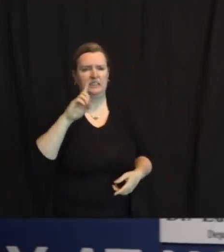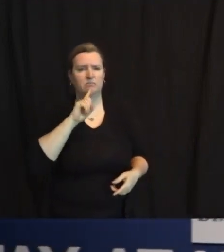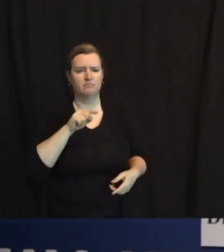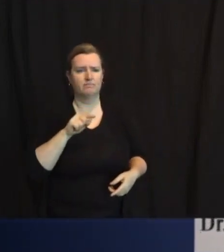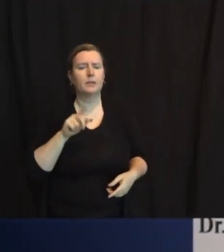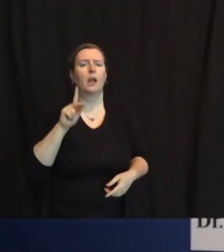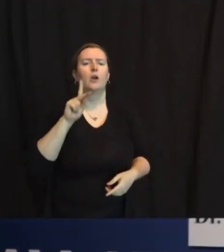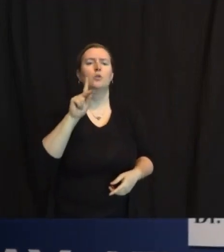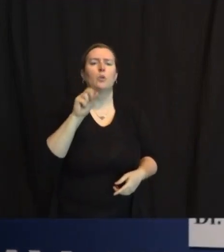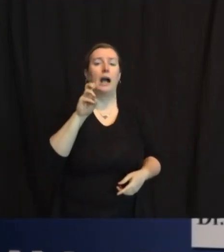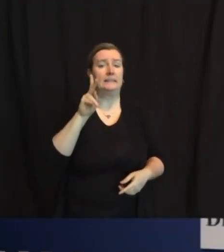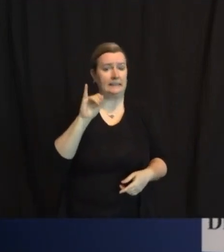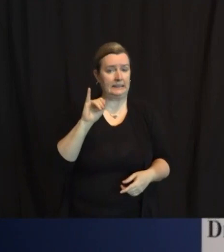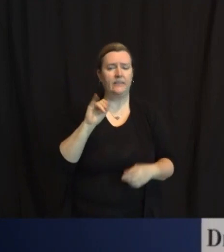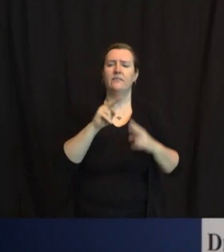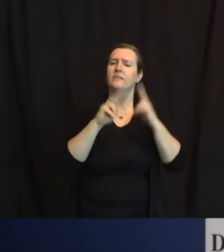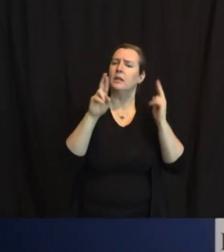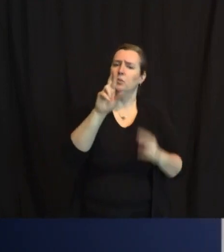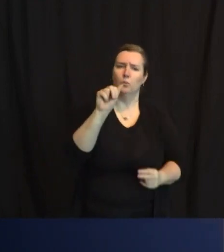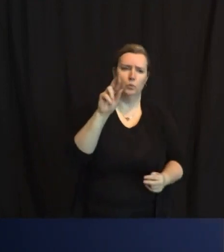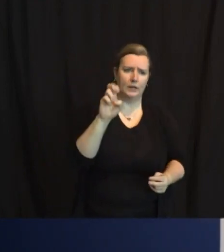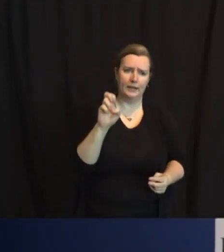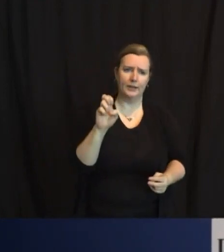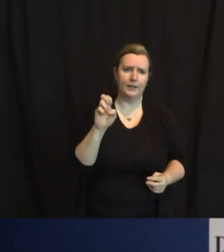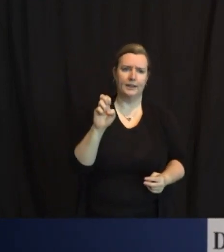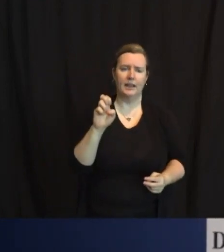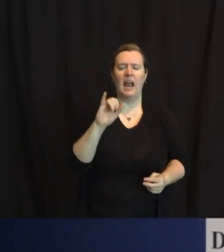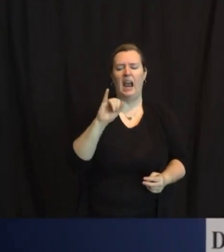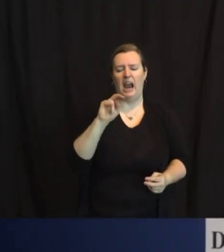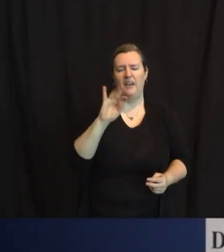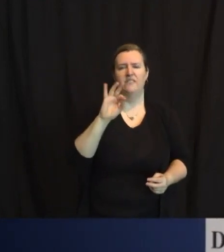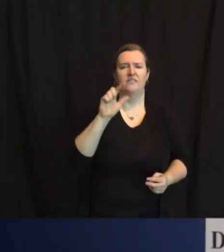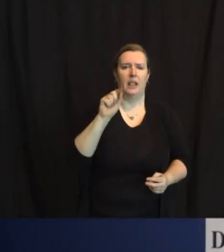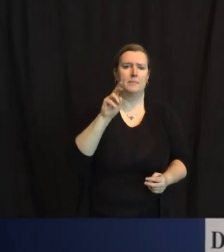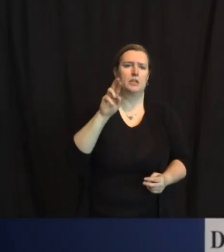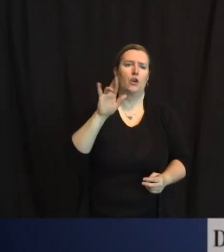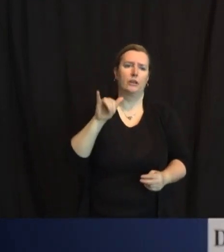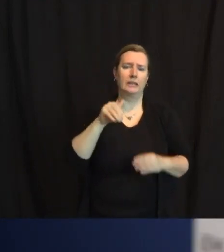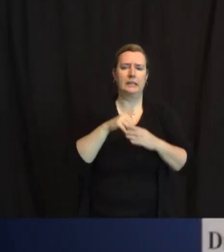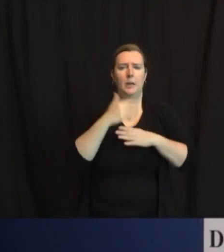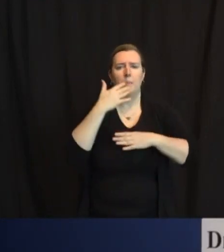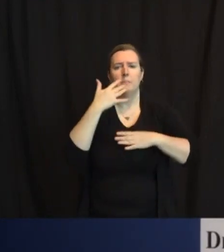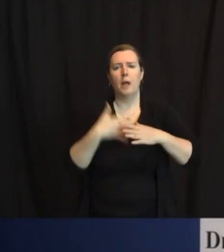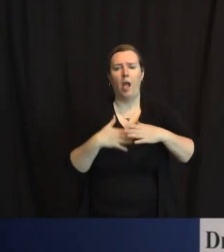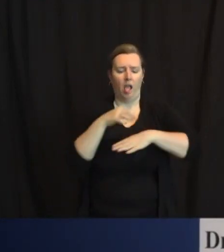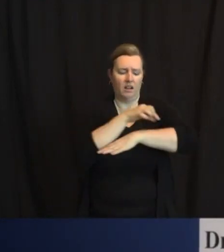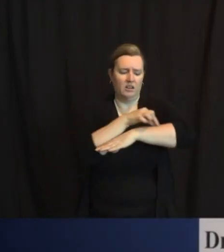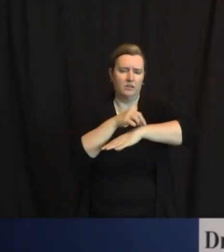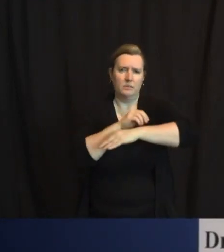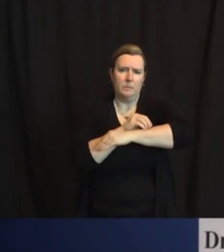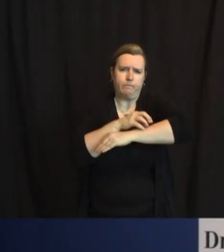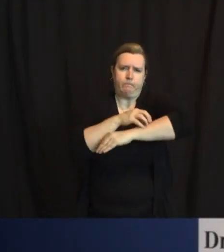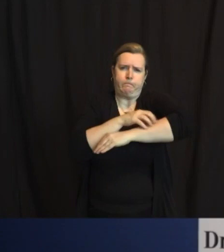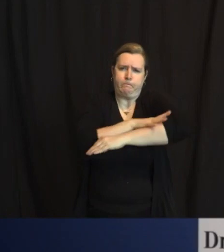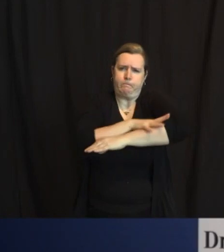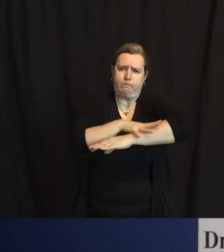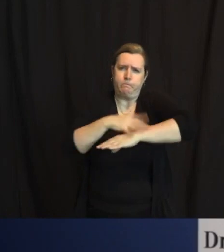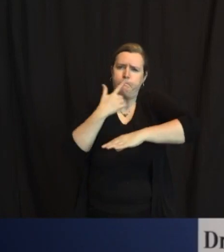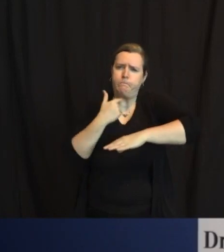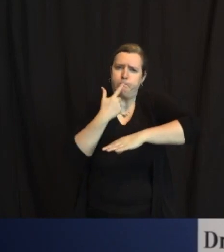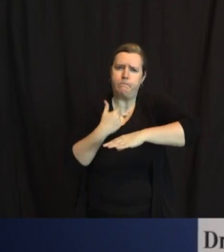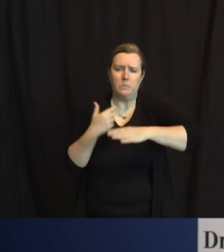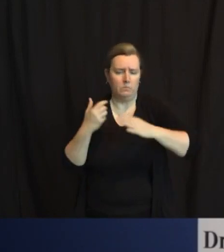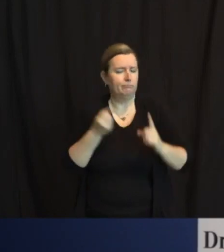rare inflammation of blood vessels that essentially affects children. It is